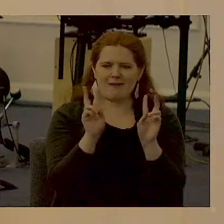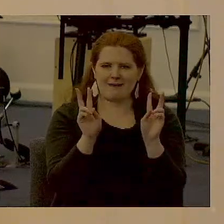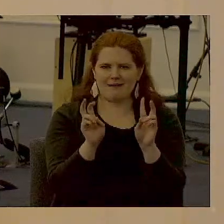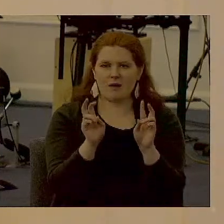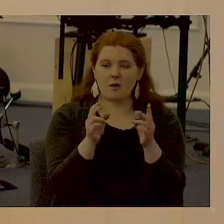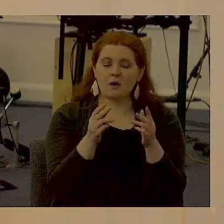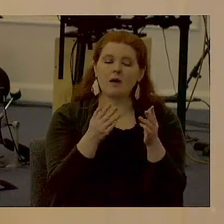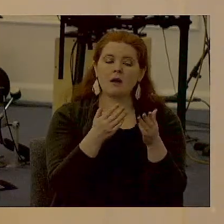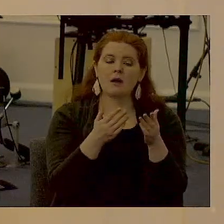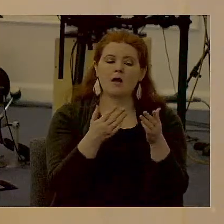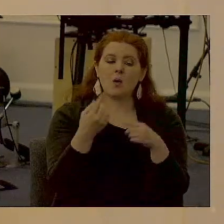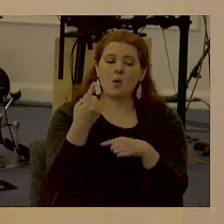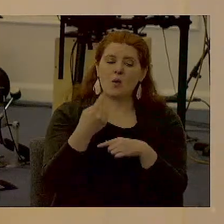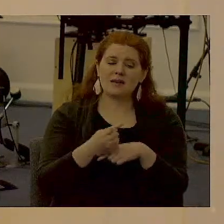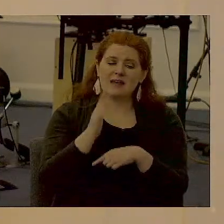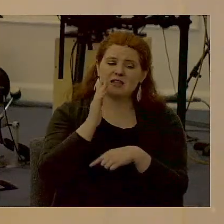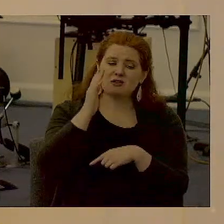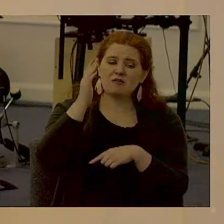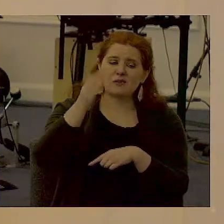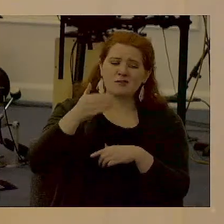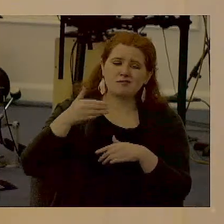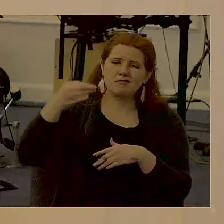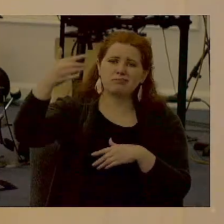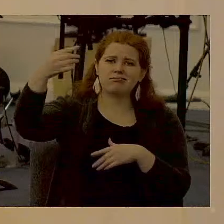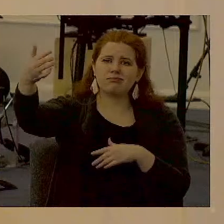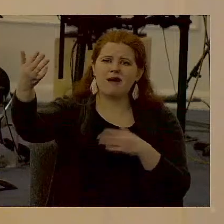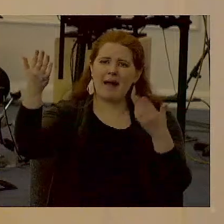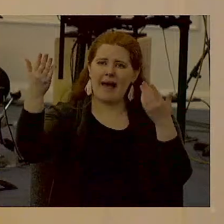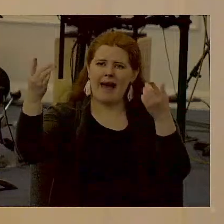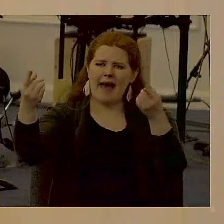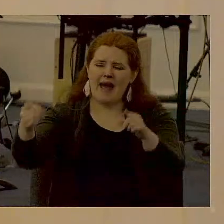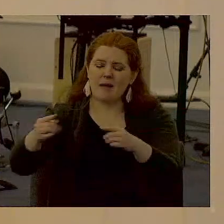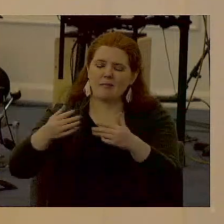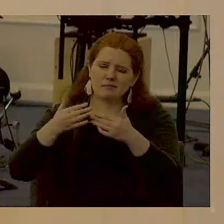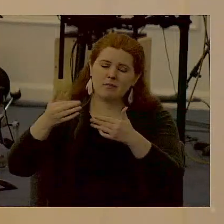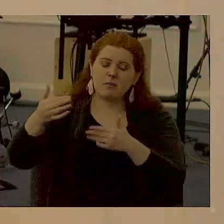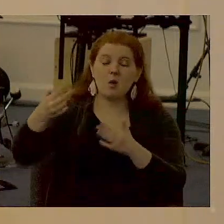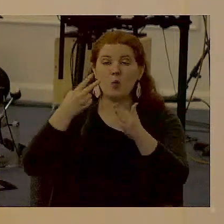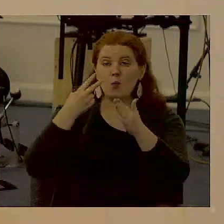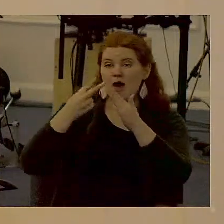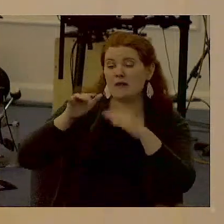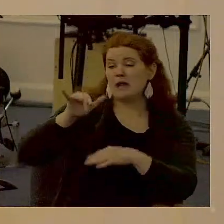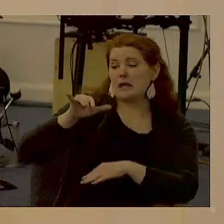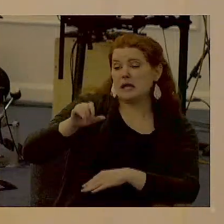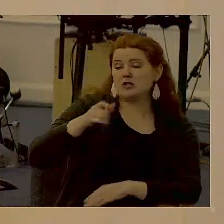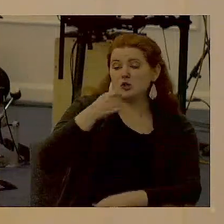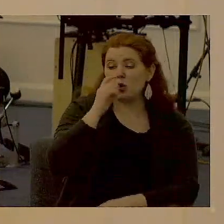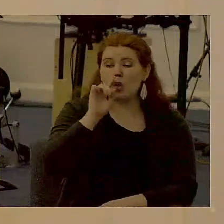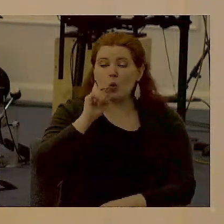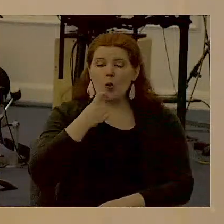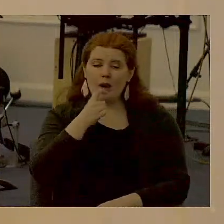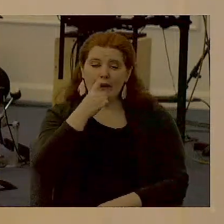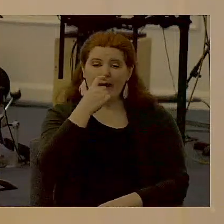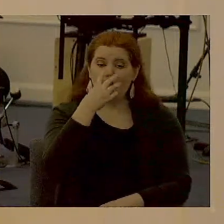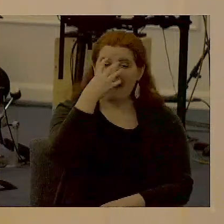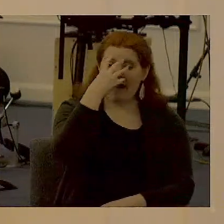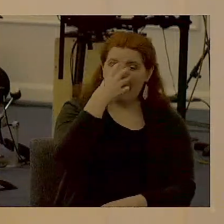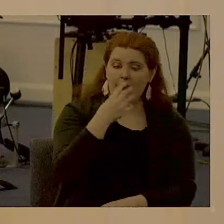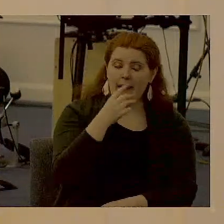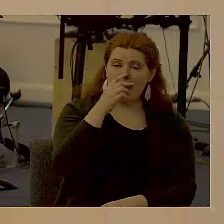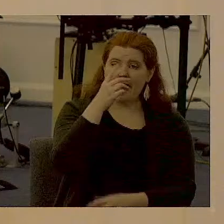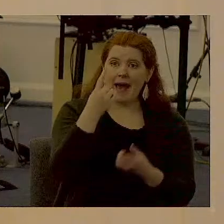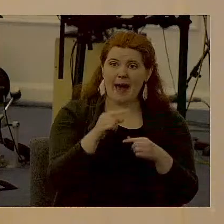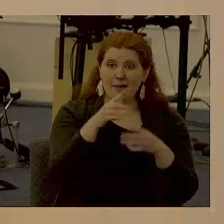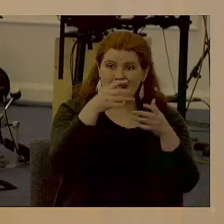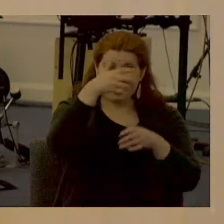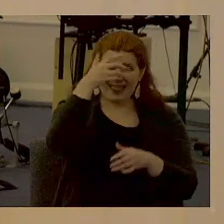going to happen one day in the future. That prophetically, yes, it's really cool that a guy falls asleep in a lion's den and doesn't get